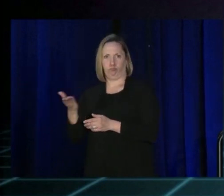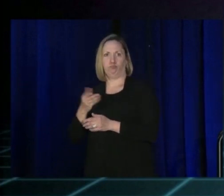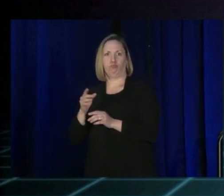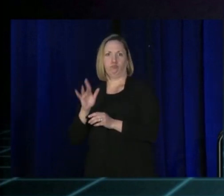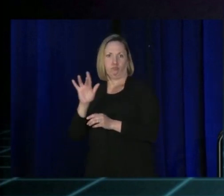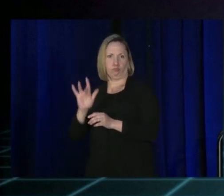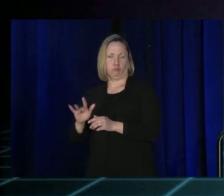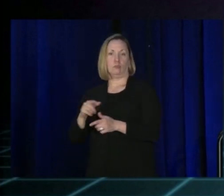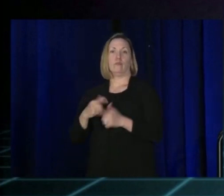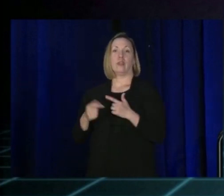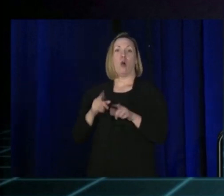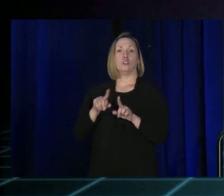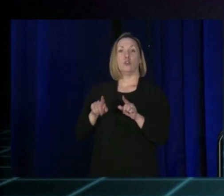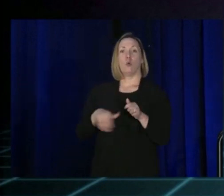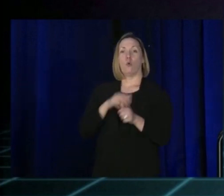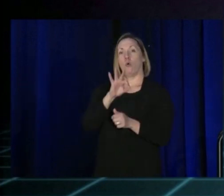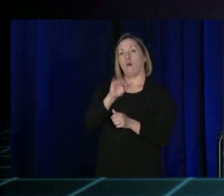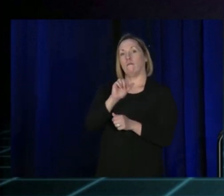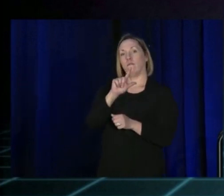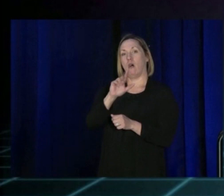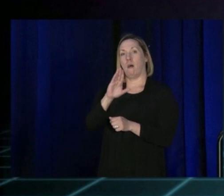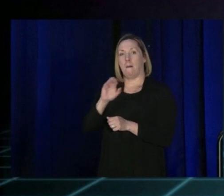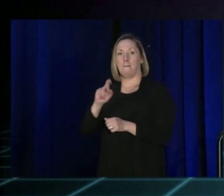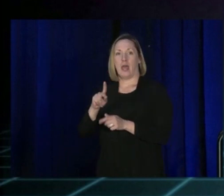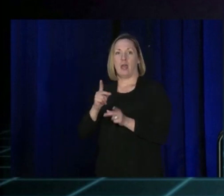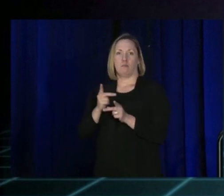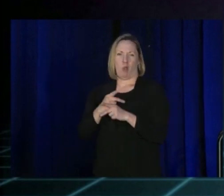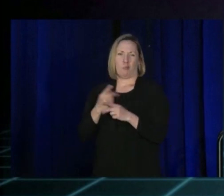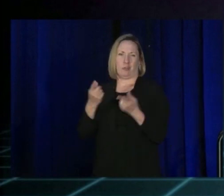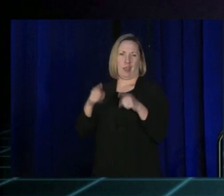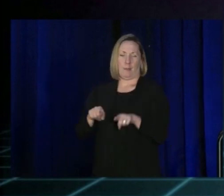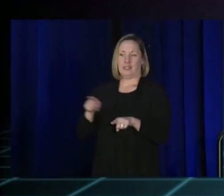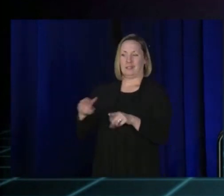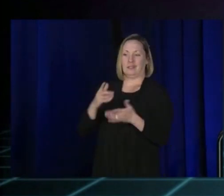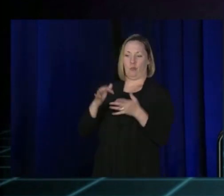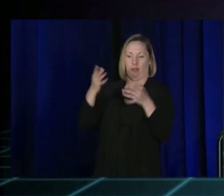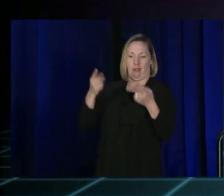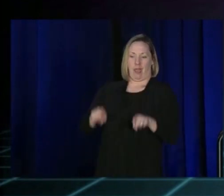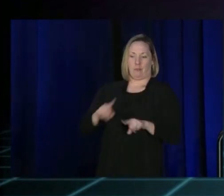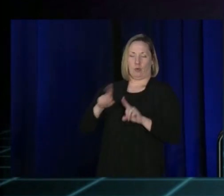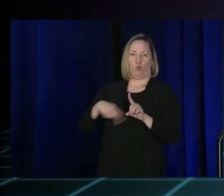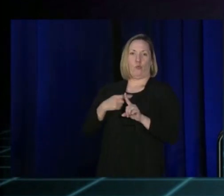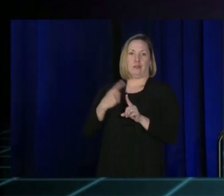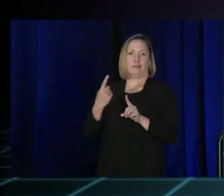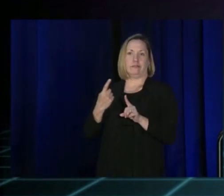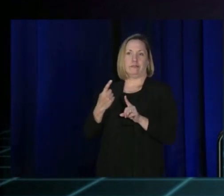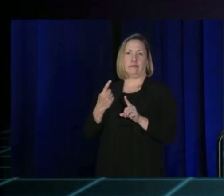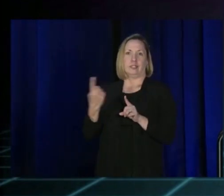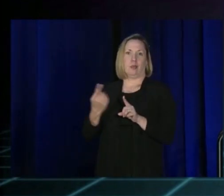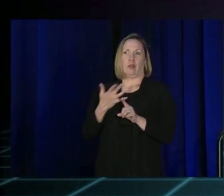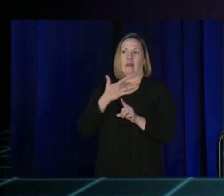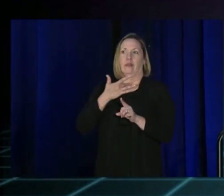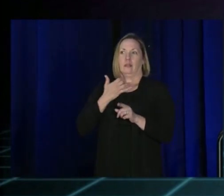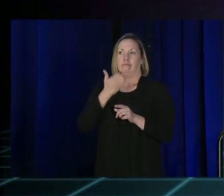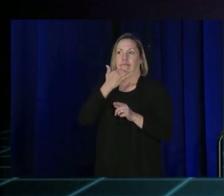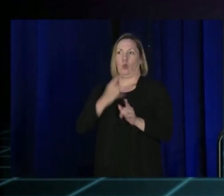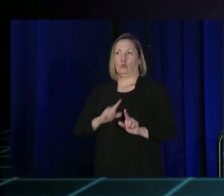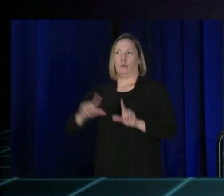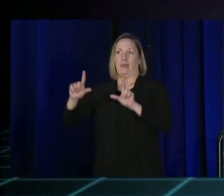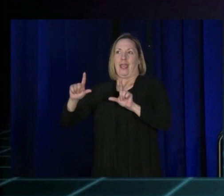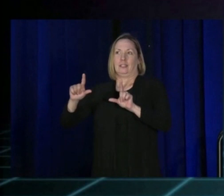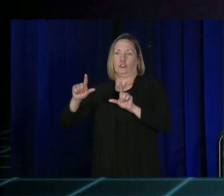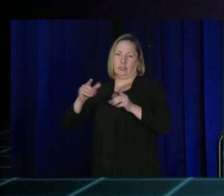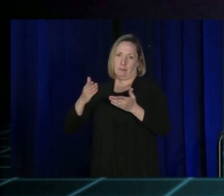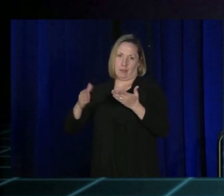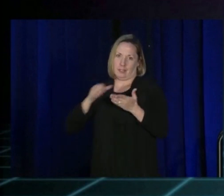here because that'll dictate what happens when someone goes to a page that may or may not exist. So I've